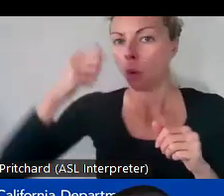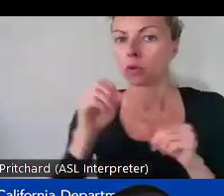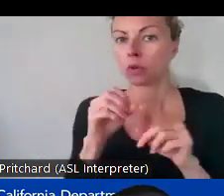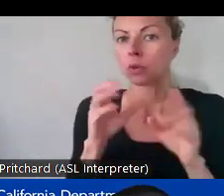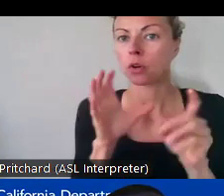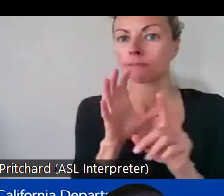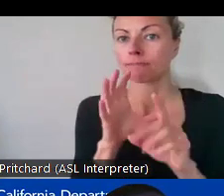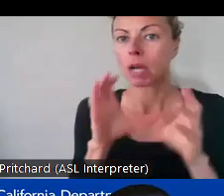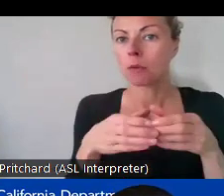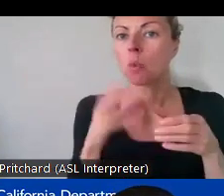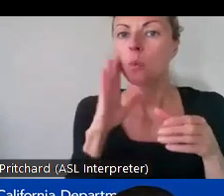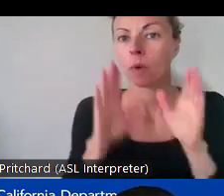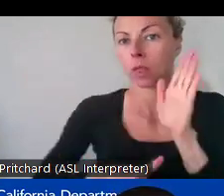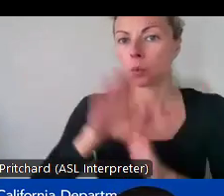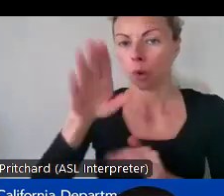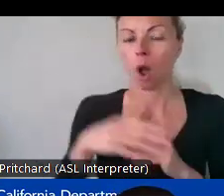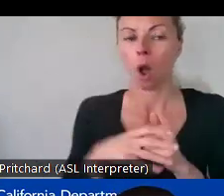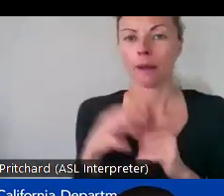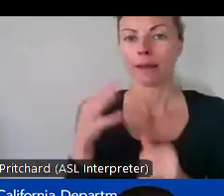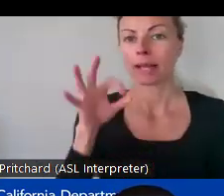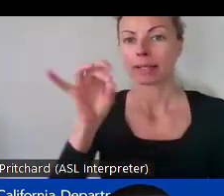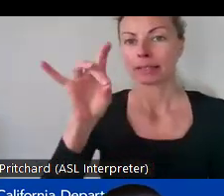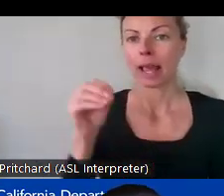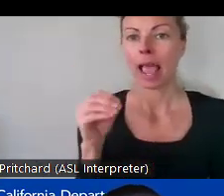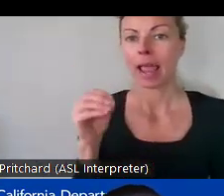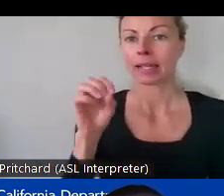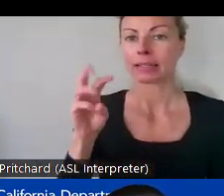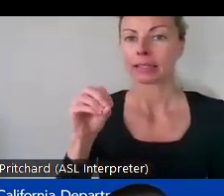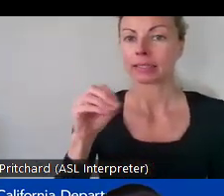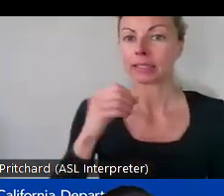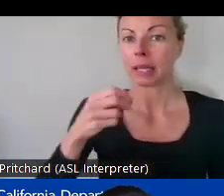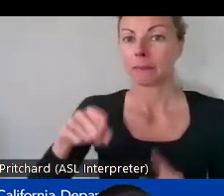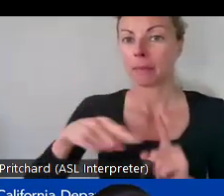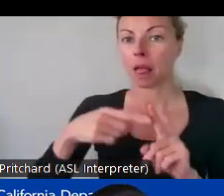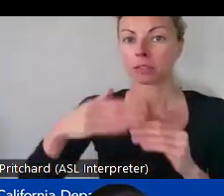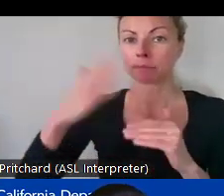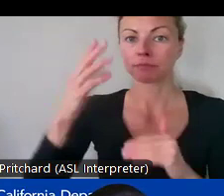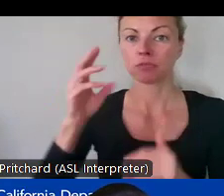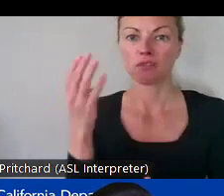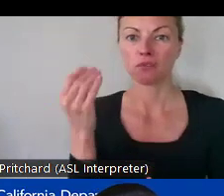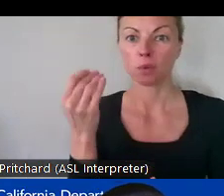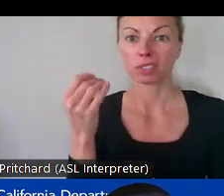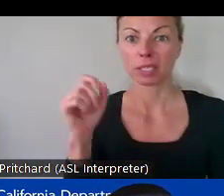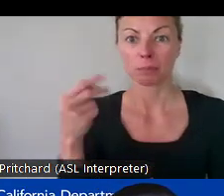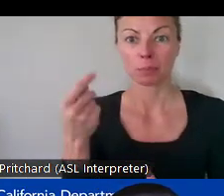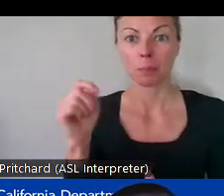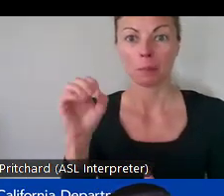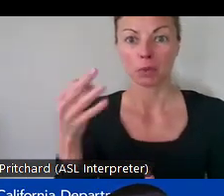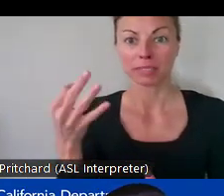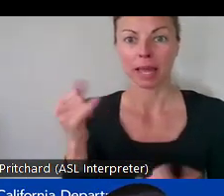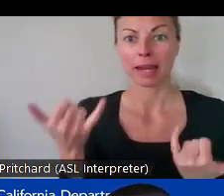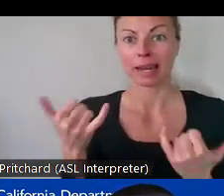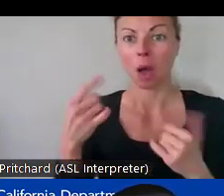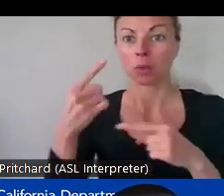state population. In 1980, the 60-plus population was only about 14% of the state population. This will increase to nearly a third